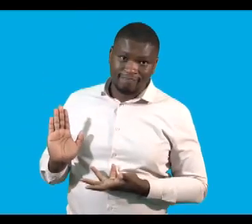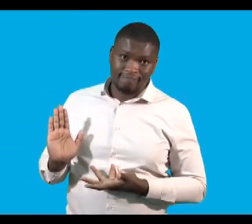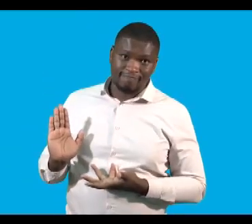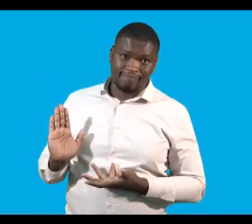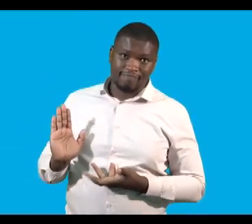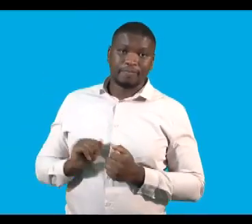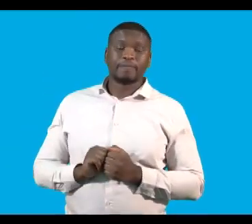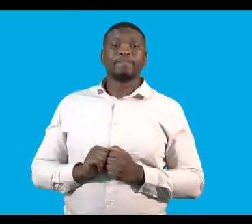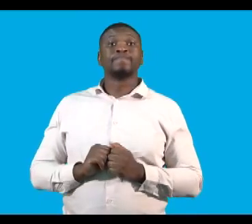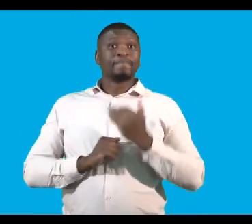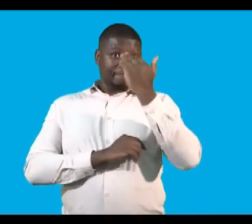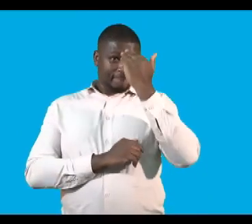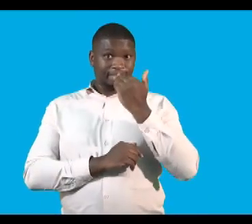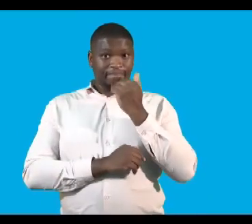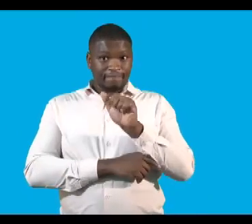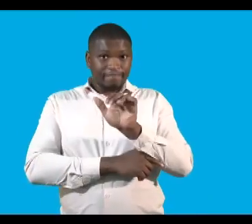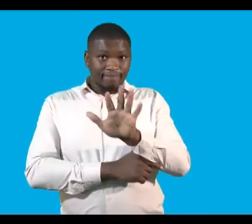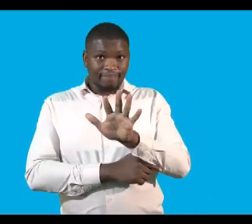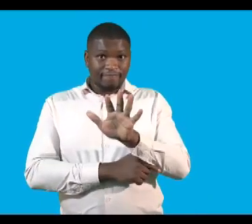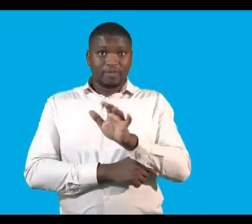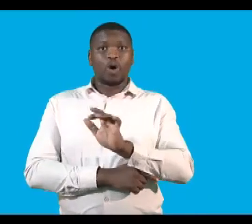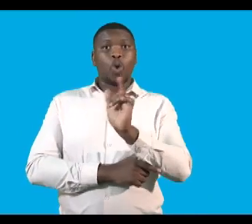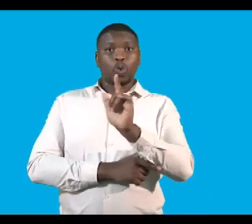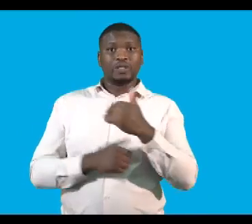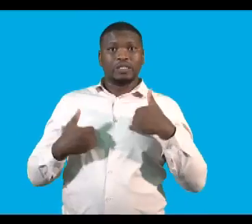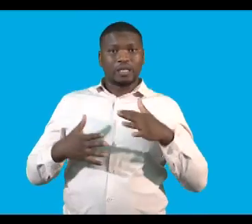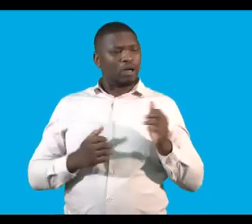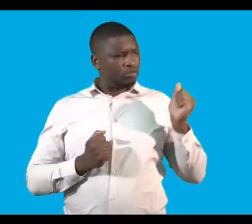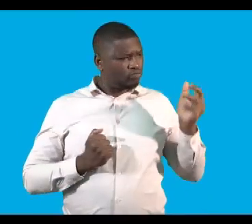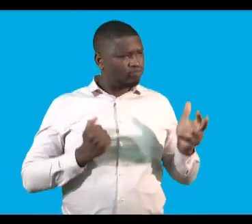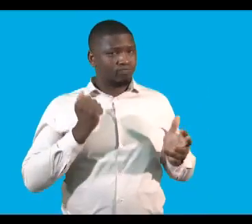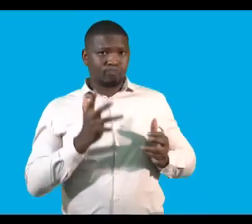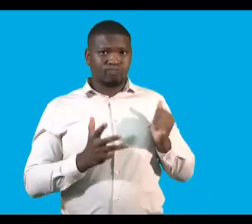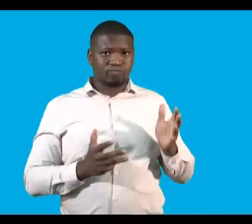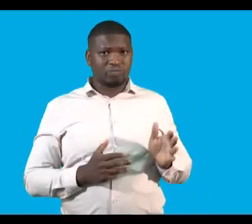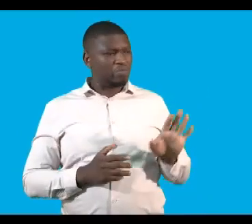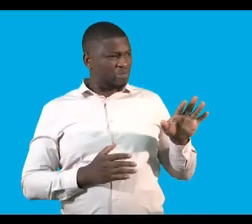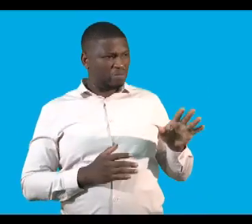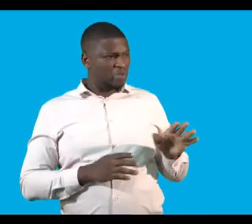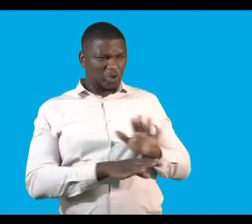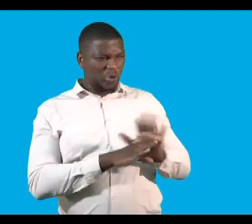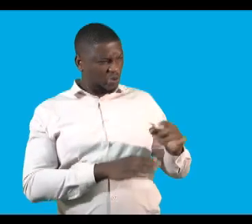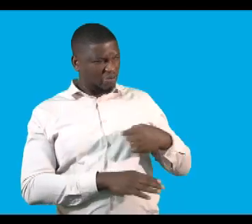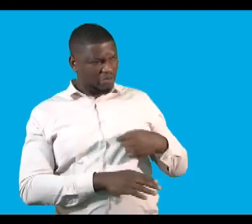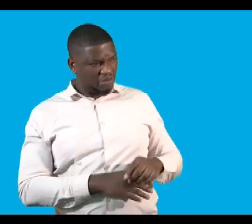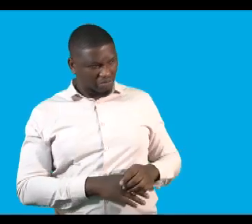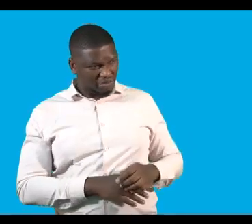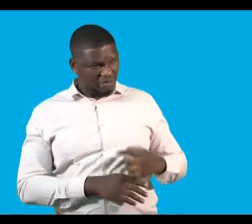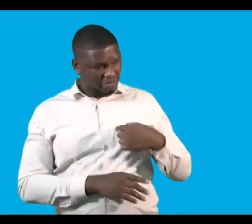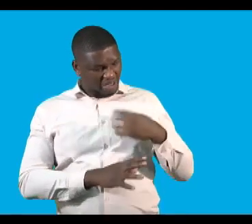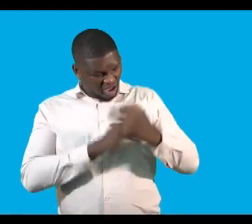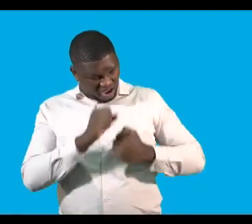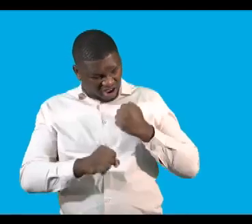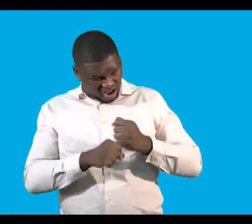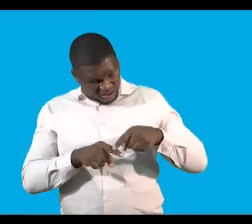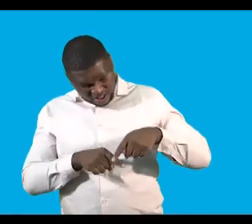he has created. Then in frame 5, Lucy starts speaking. Now she says, "Not me.